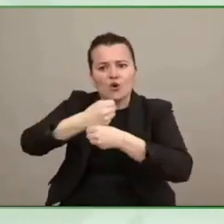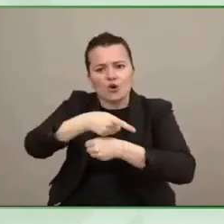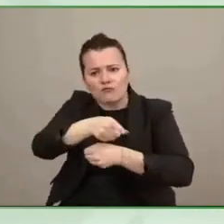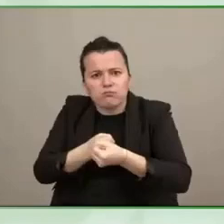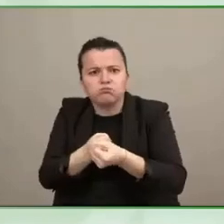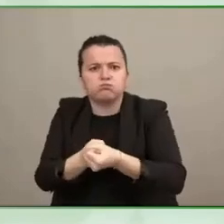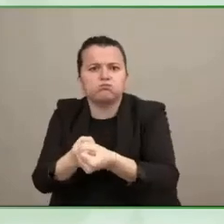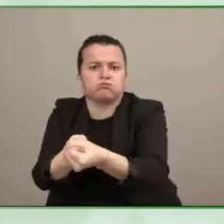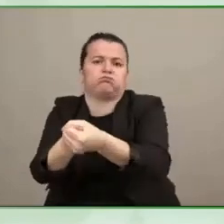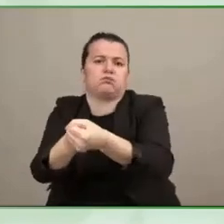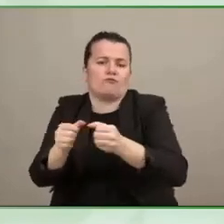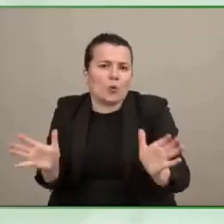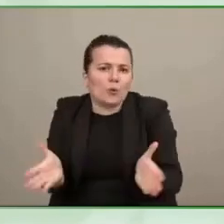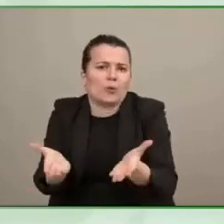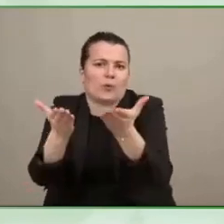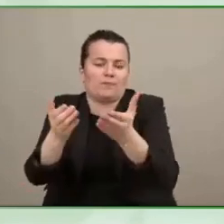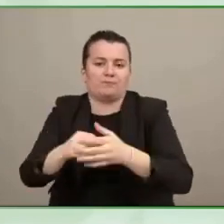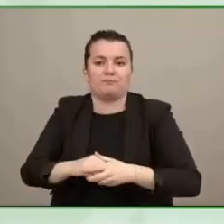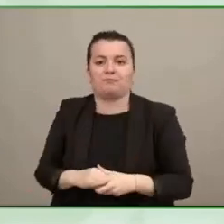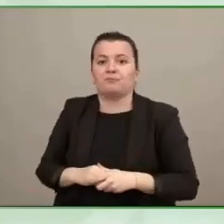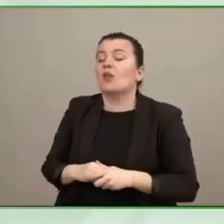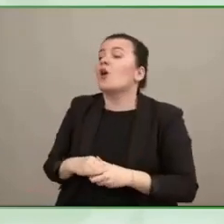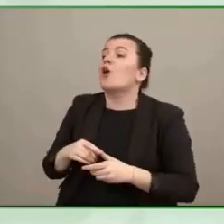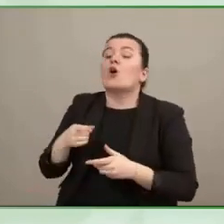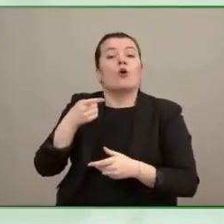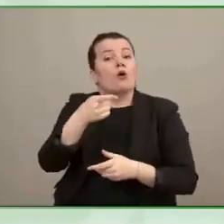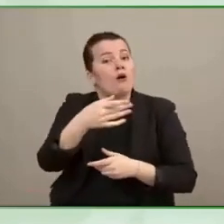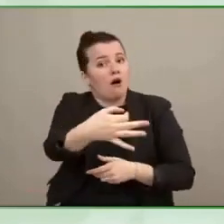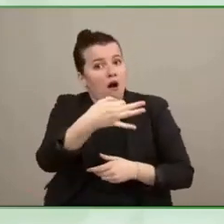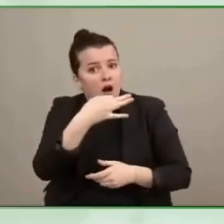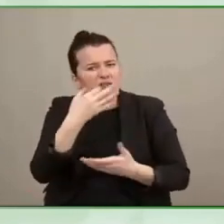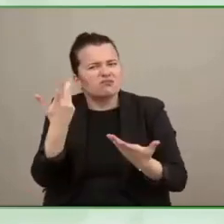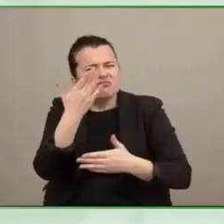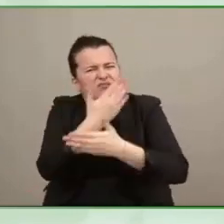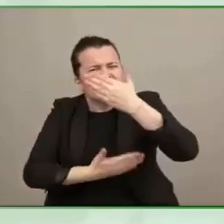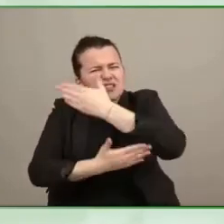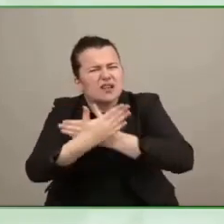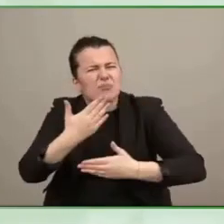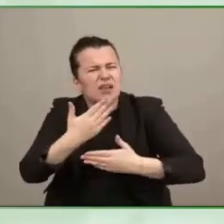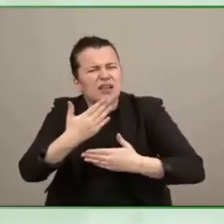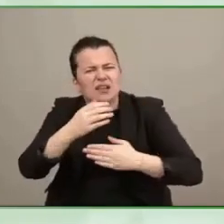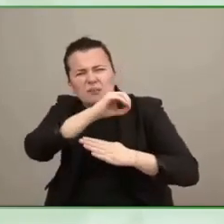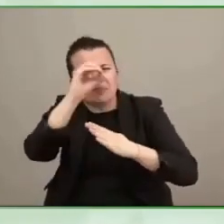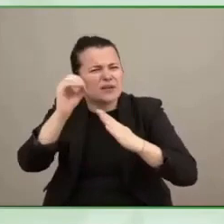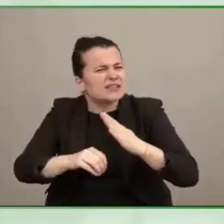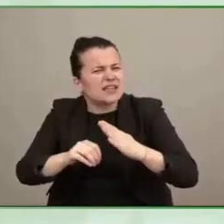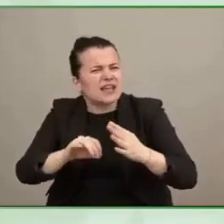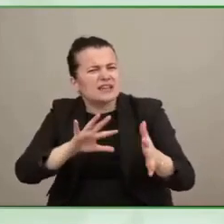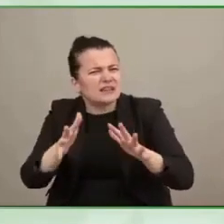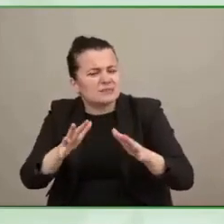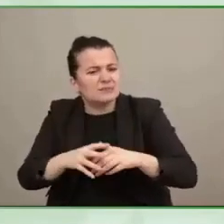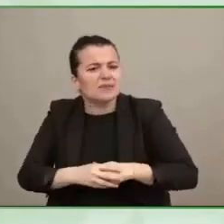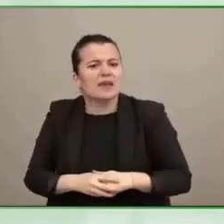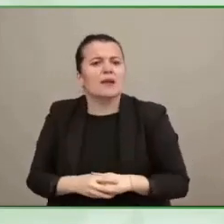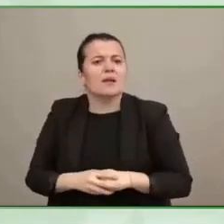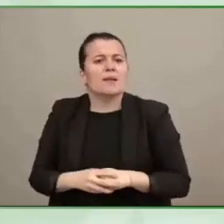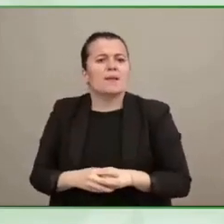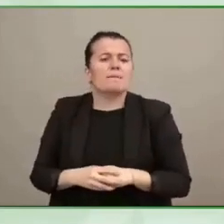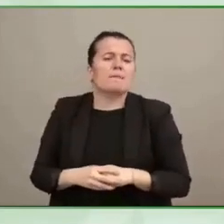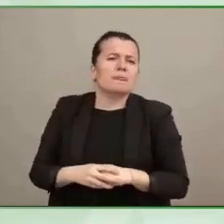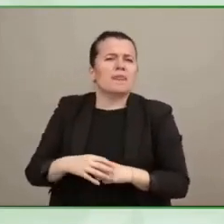data about the disability person in Iraq, really there are not